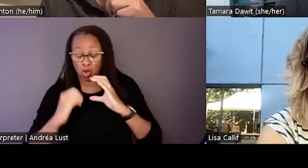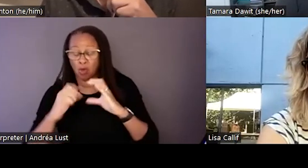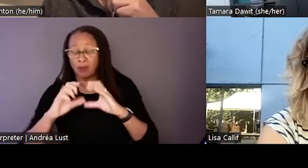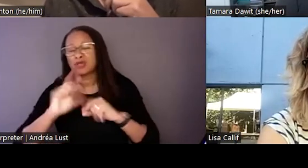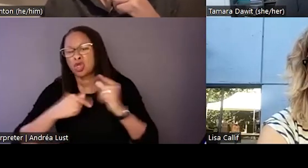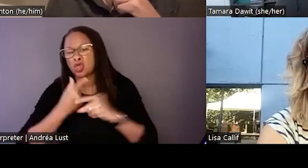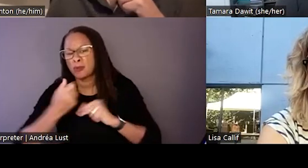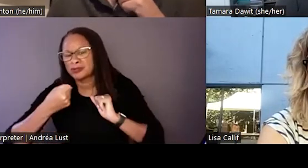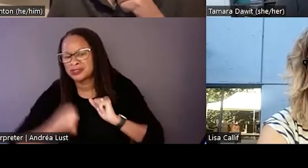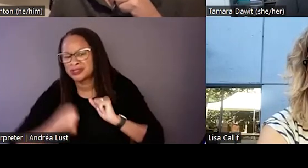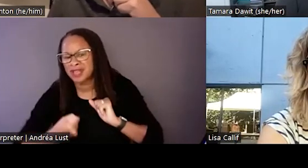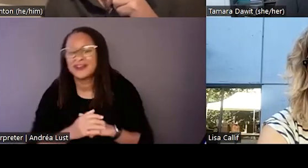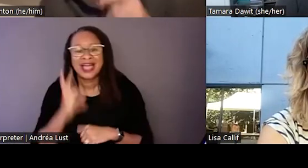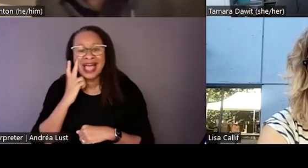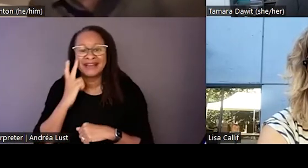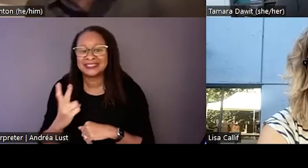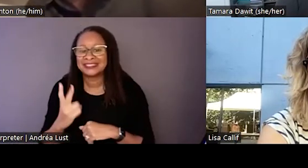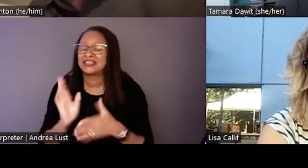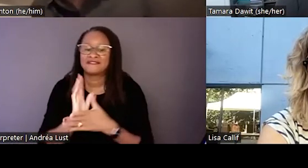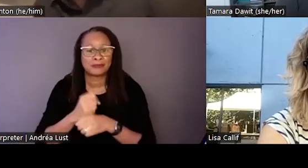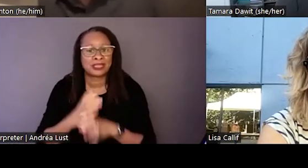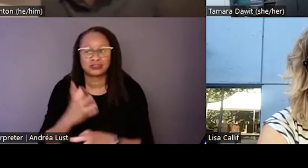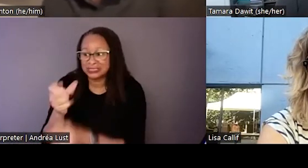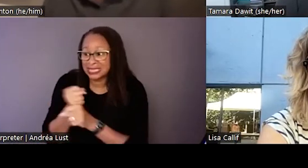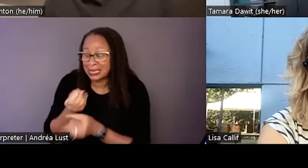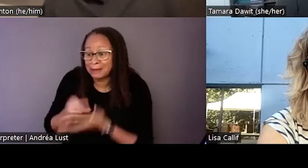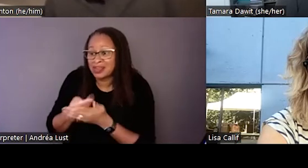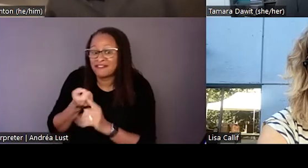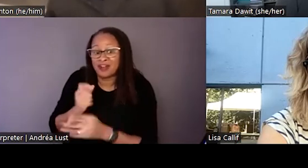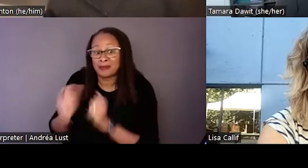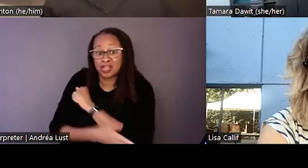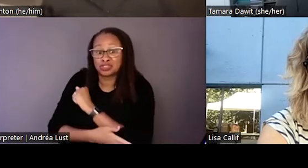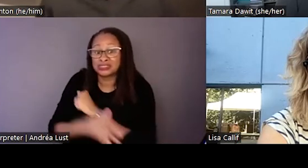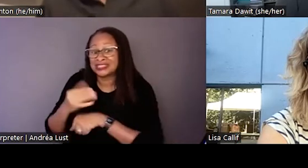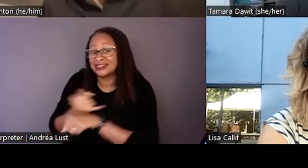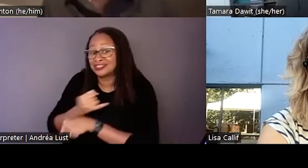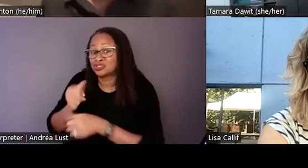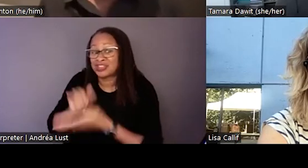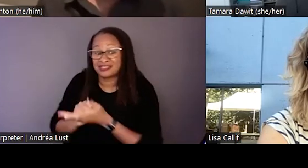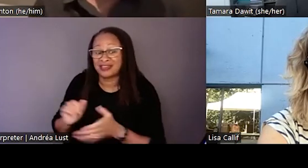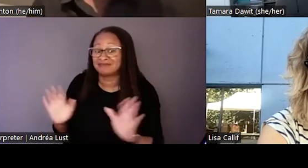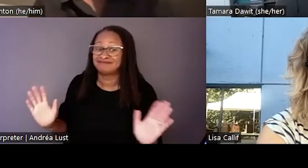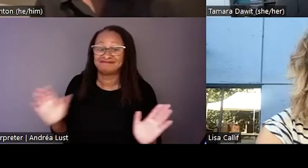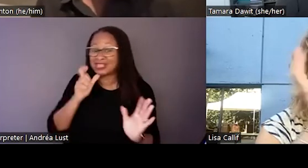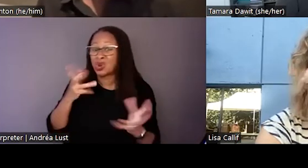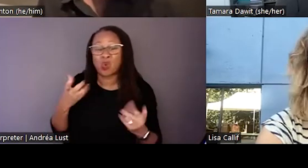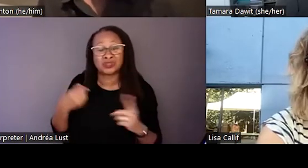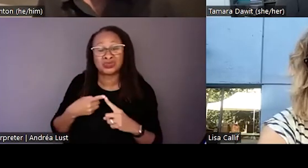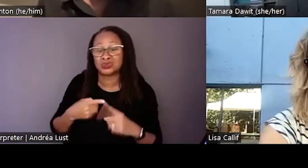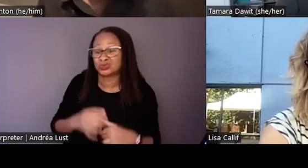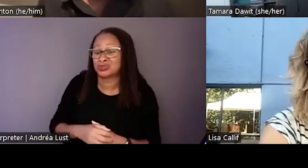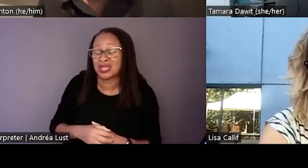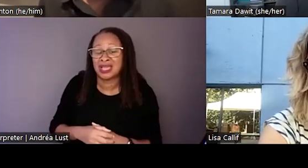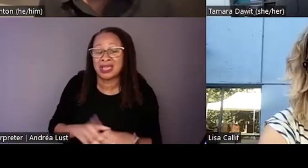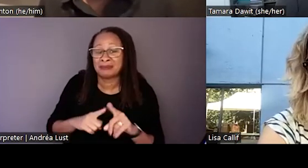thing, I've seen filmmakers take money from countries and from institutions that they don't want to. But if, you know,